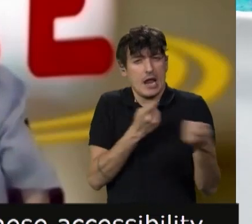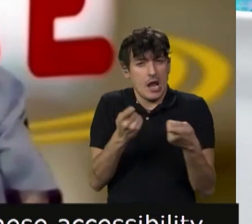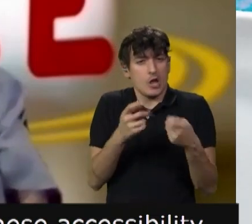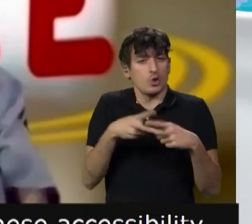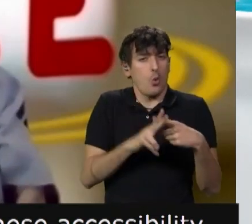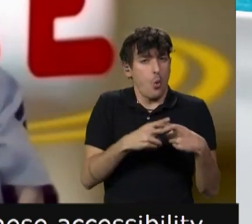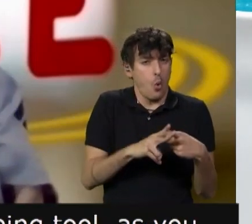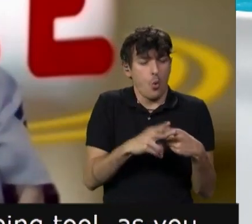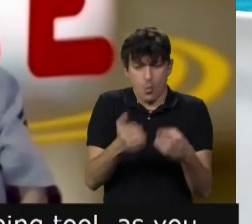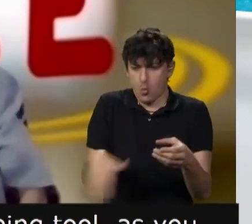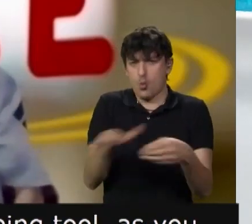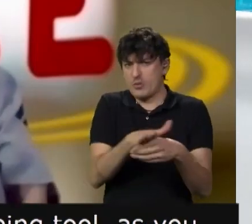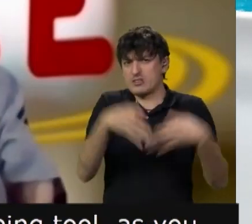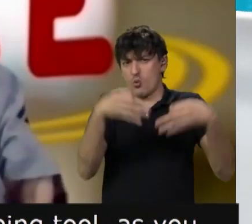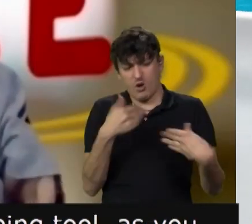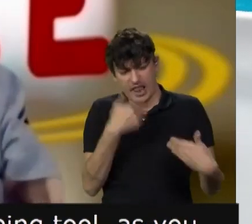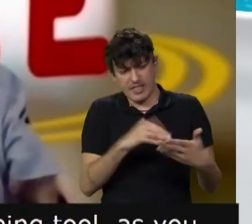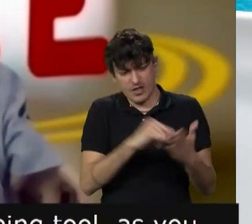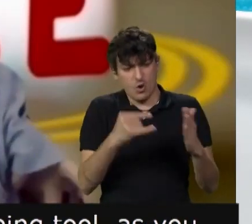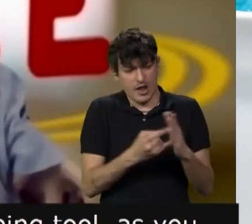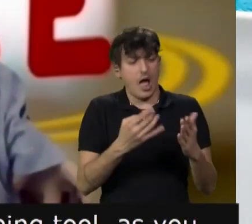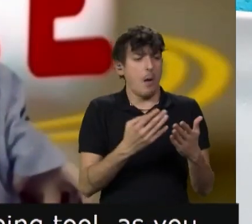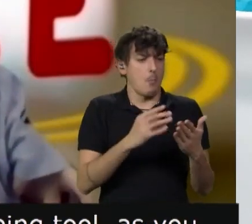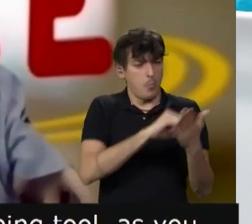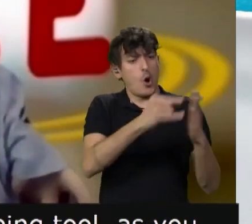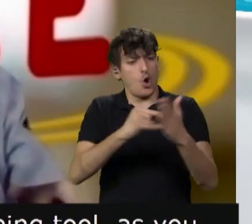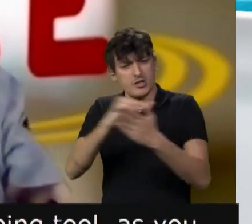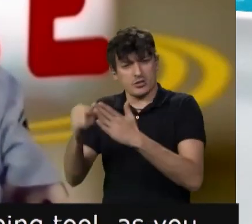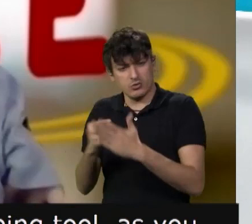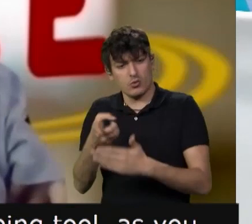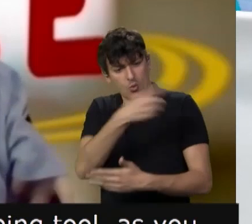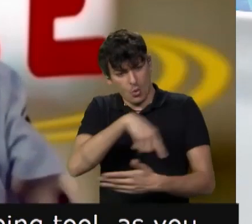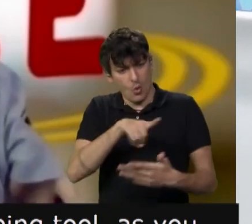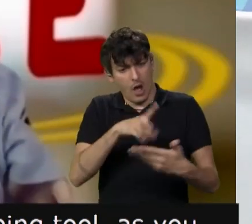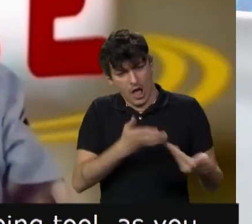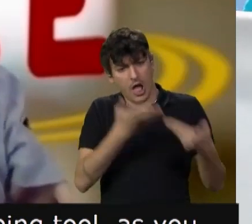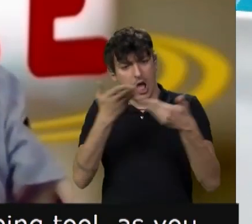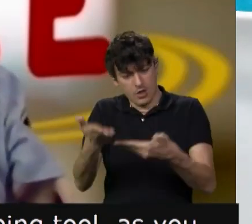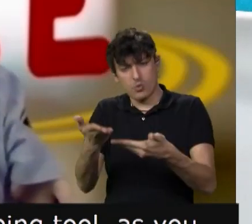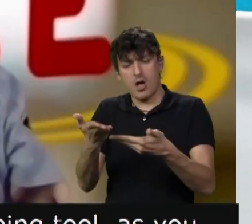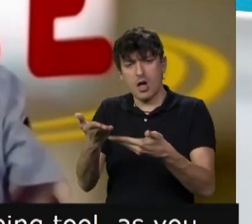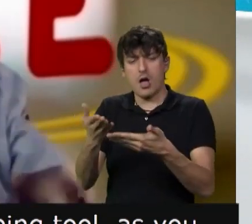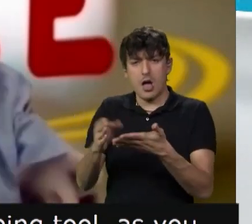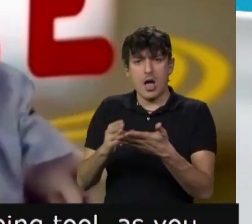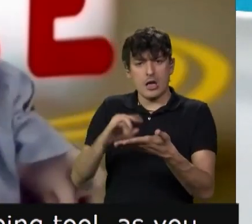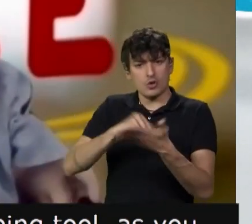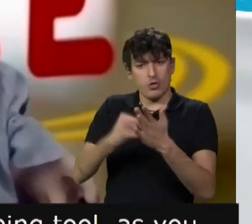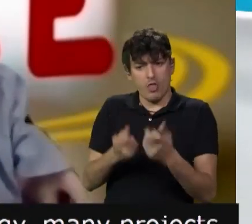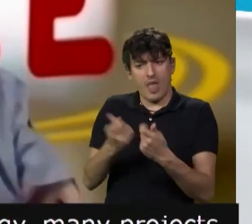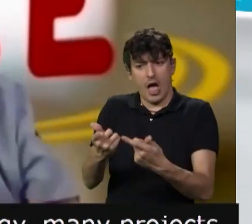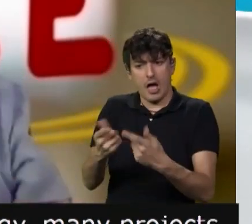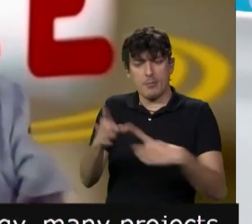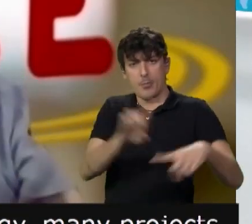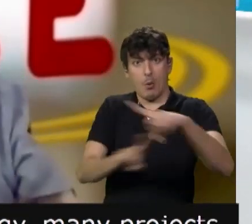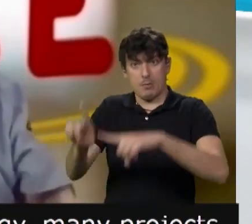cover, thanks to technology, many projects to help to solve these new accessibility barriers